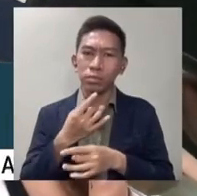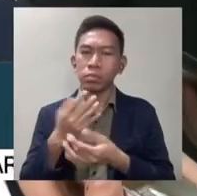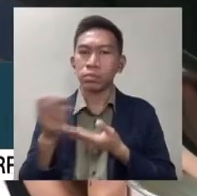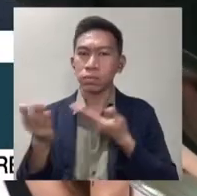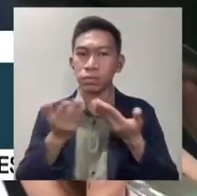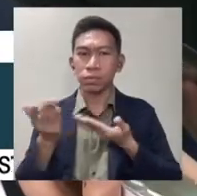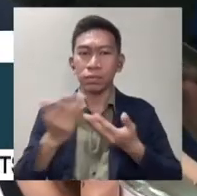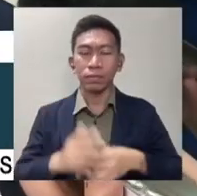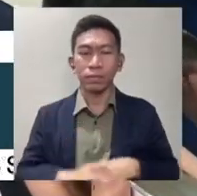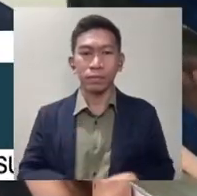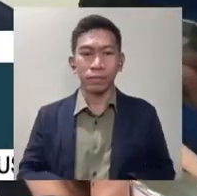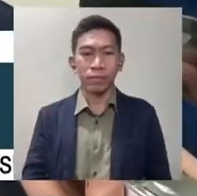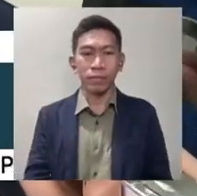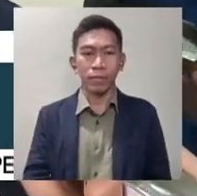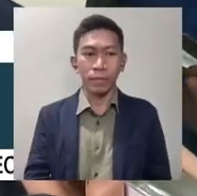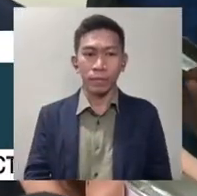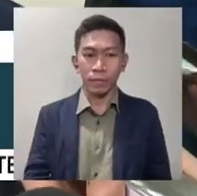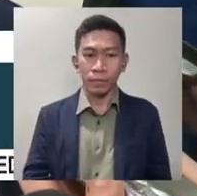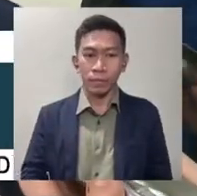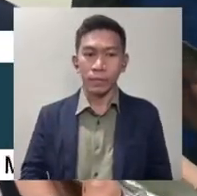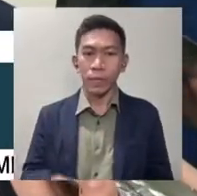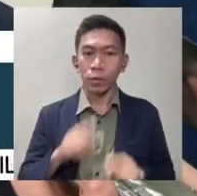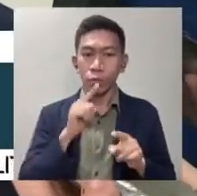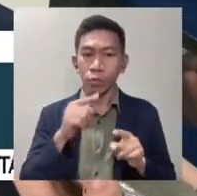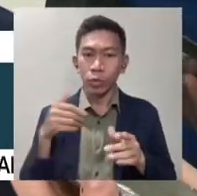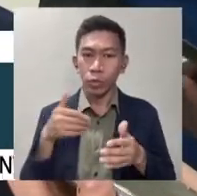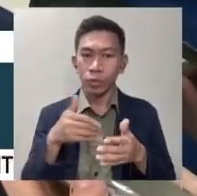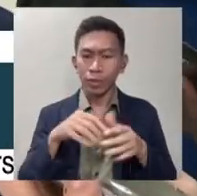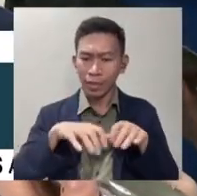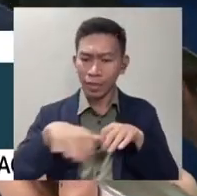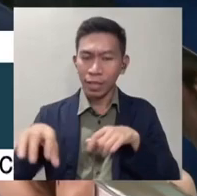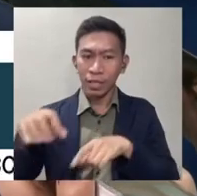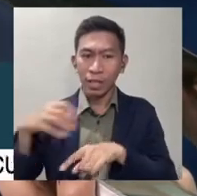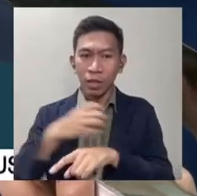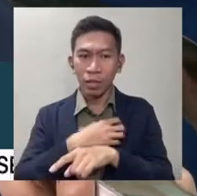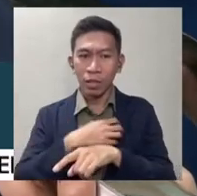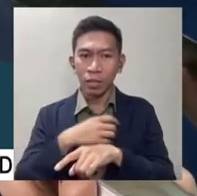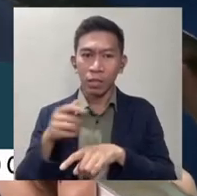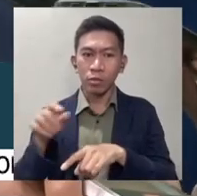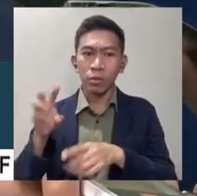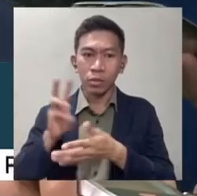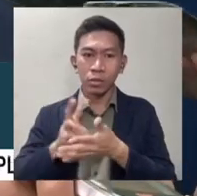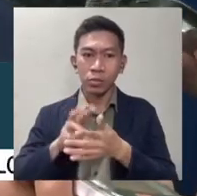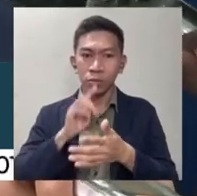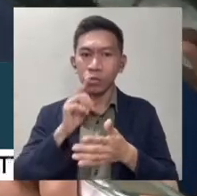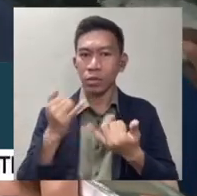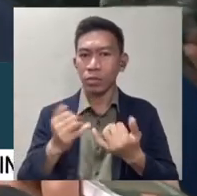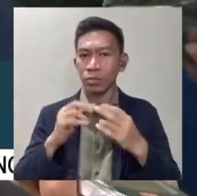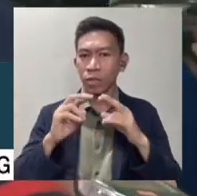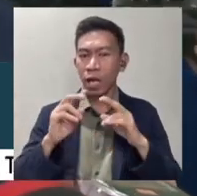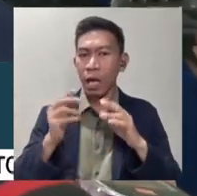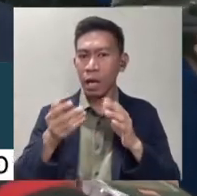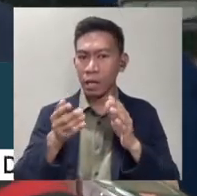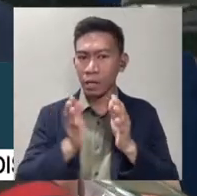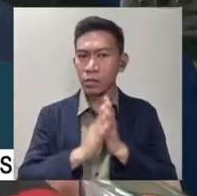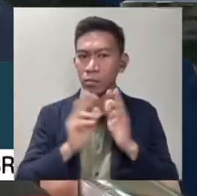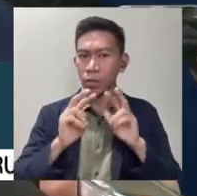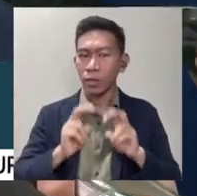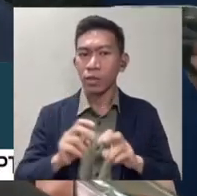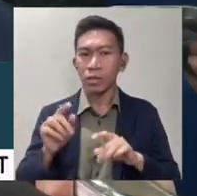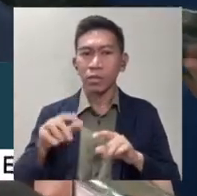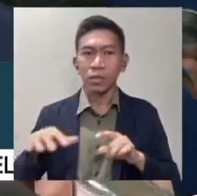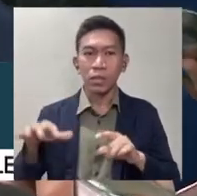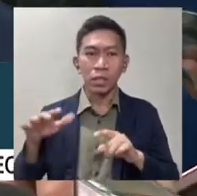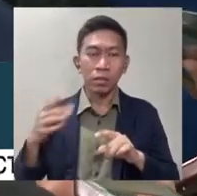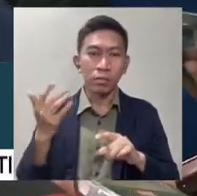Ang sa akin lang kamukha ng sinabi ko, napakalapit. That's why I'm asking for investigation of the chief of police.